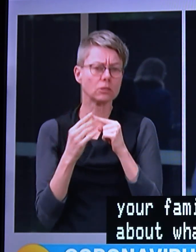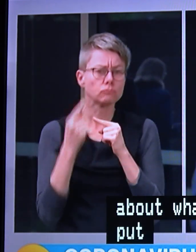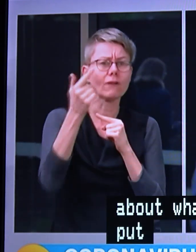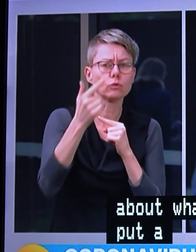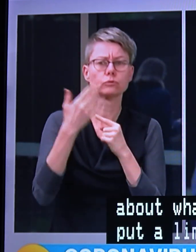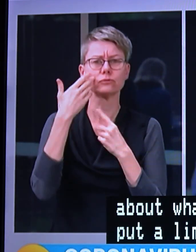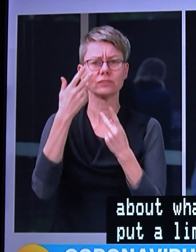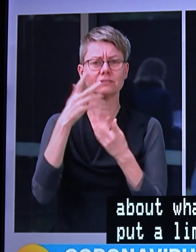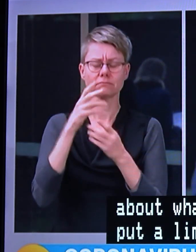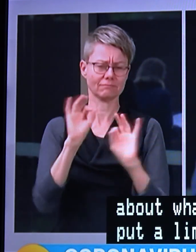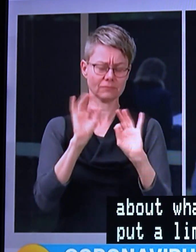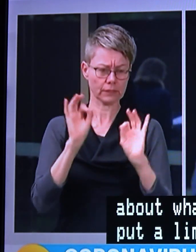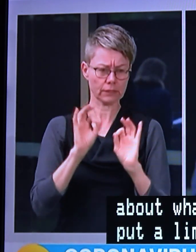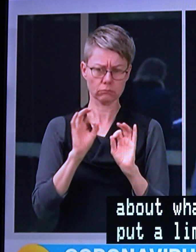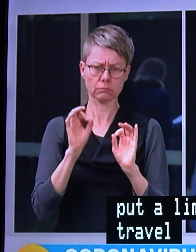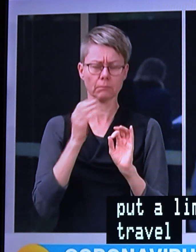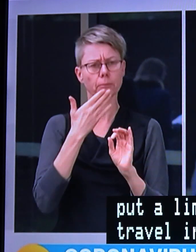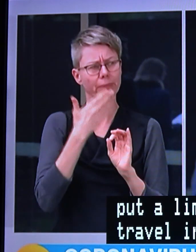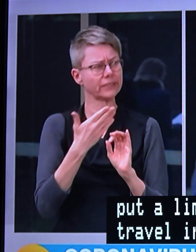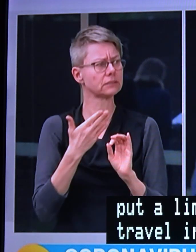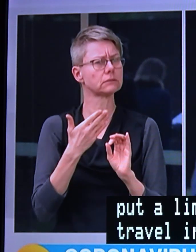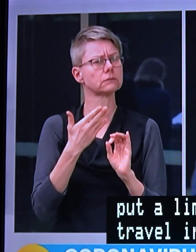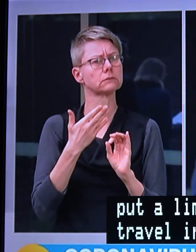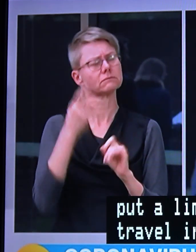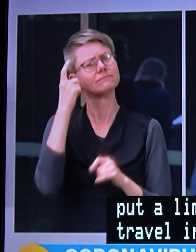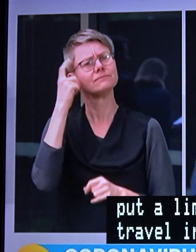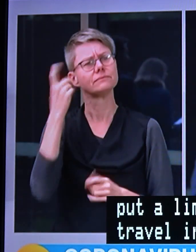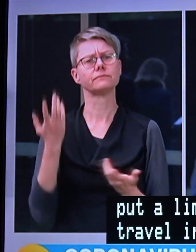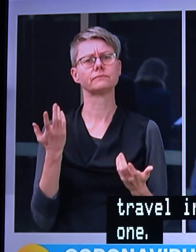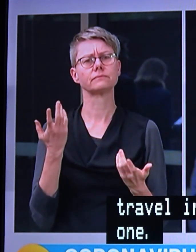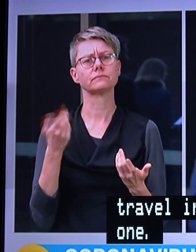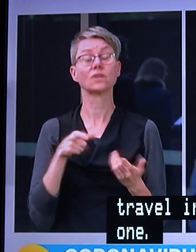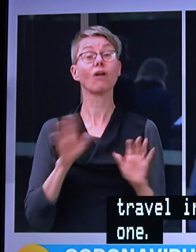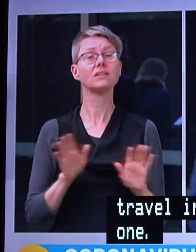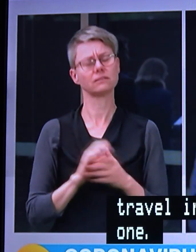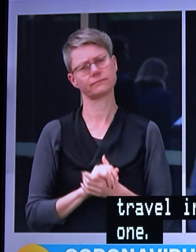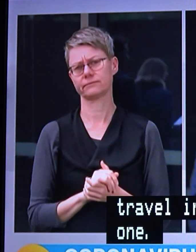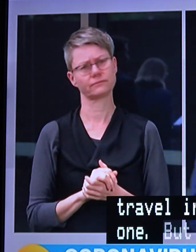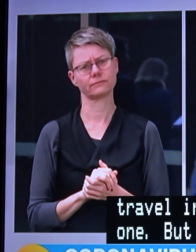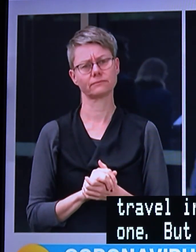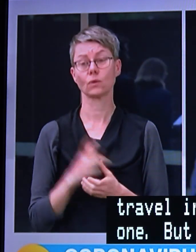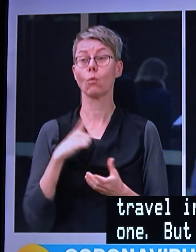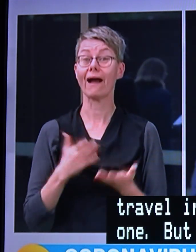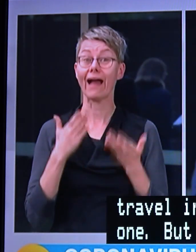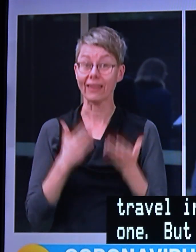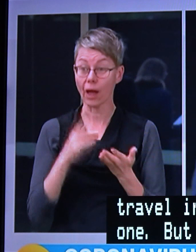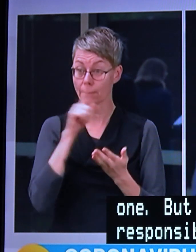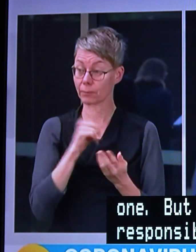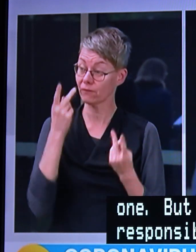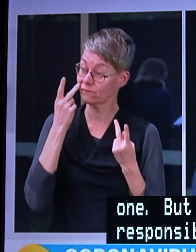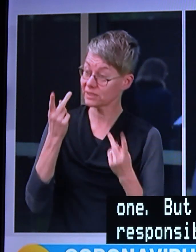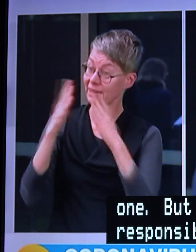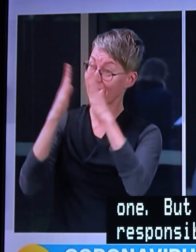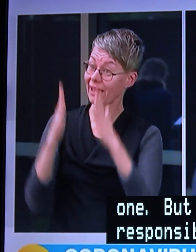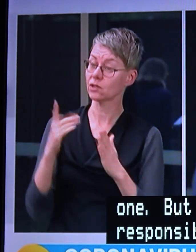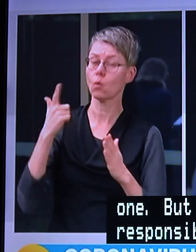order to visit a loved one, but we ask everybody to be responsible. This is not a holiday. The reason we're allowing people to do this